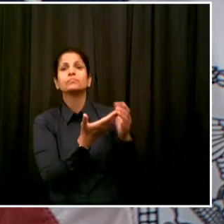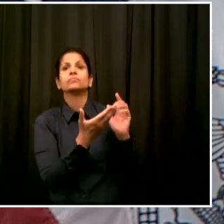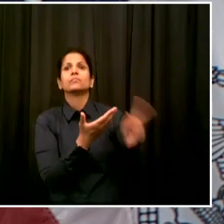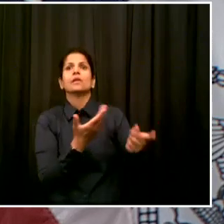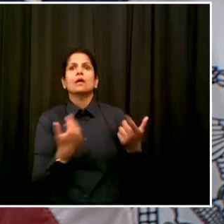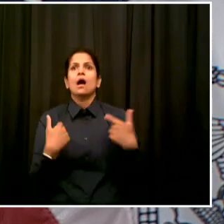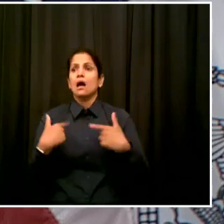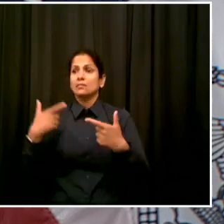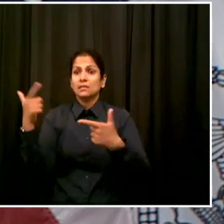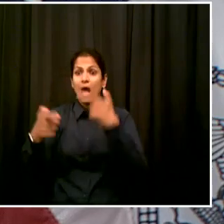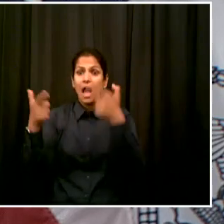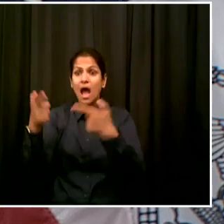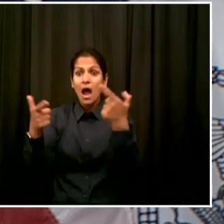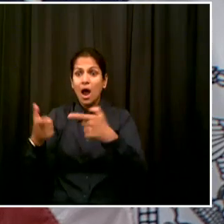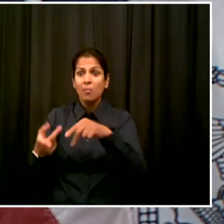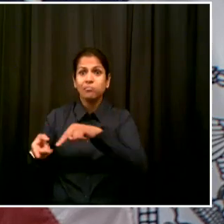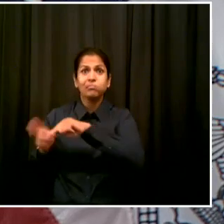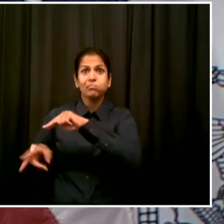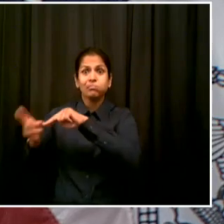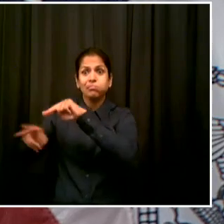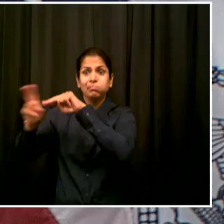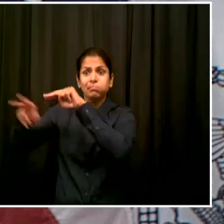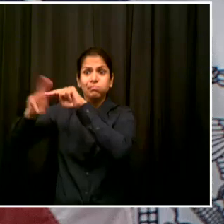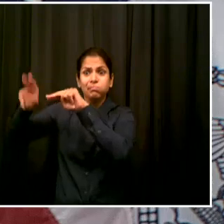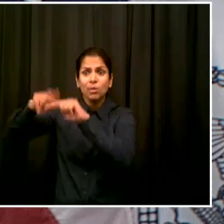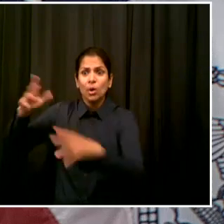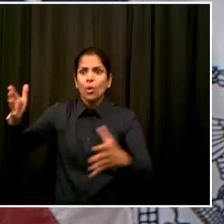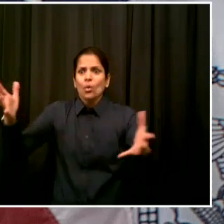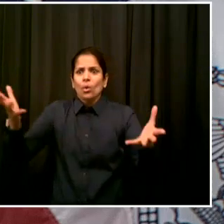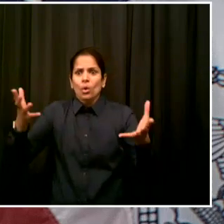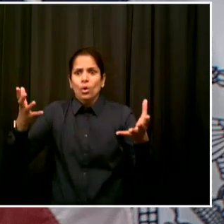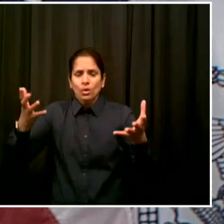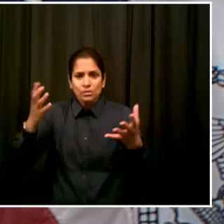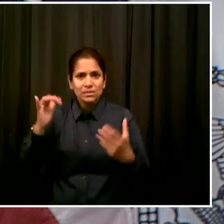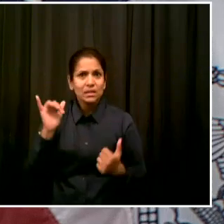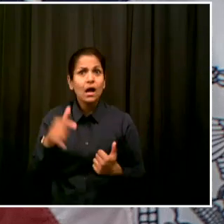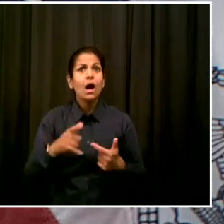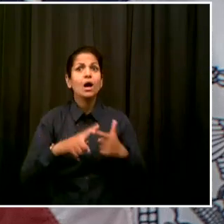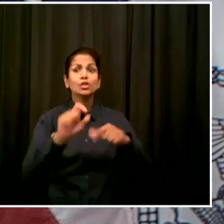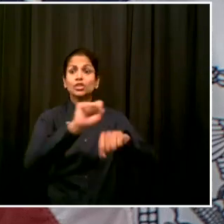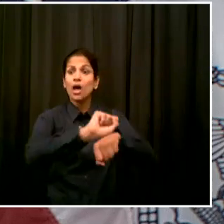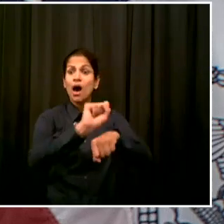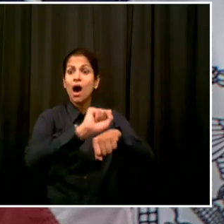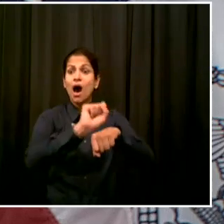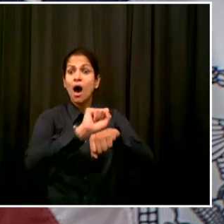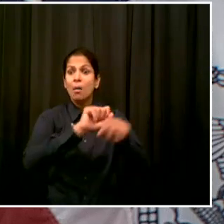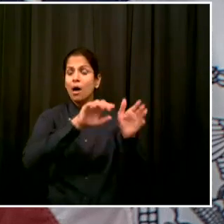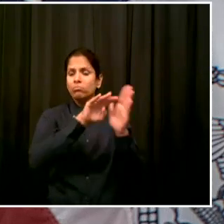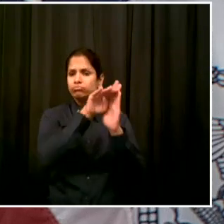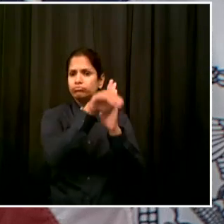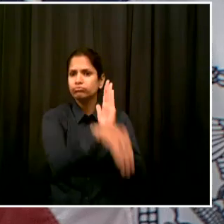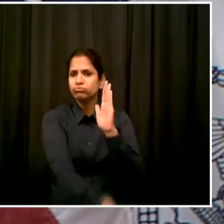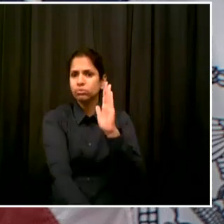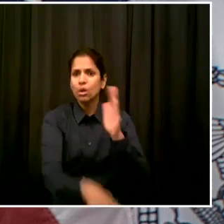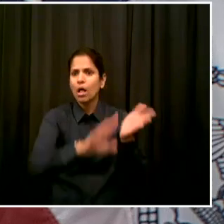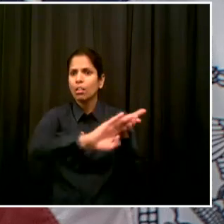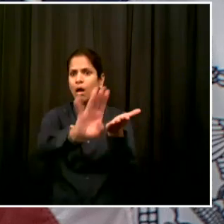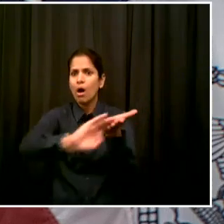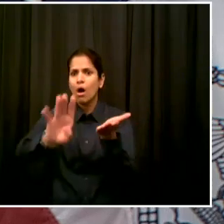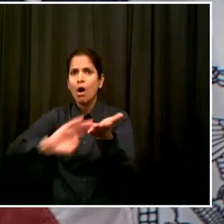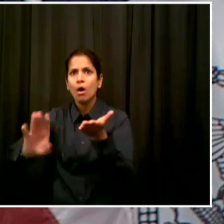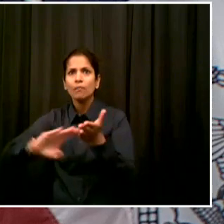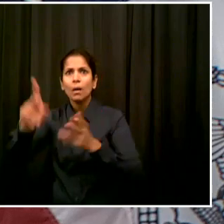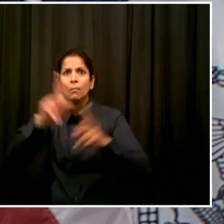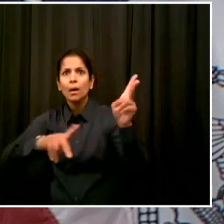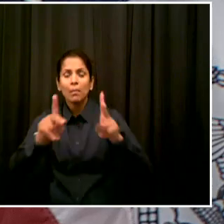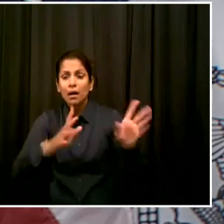in people's lives, lost jobs, kids can't be in school, so much trauma. I think that is what is causing a lot of what we see. I